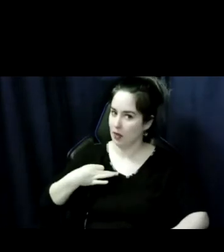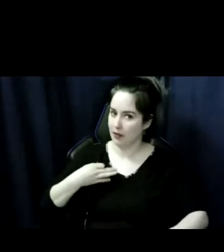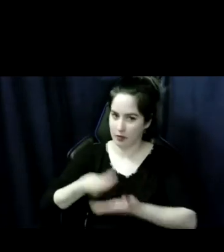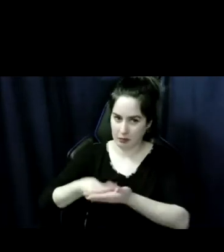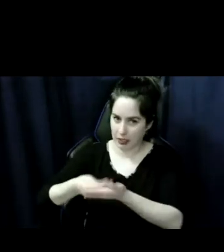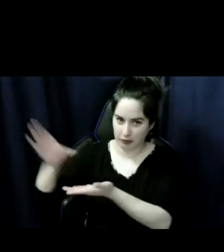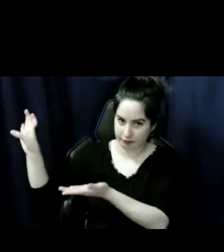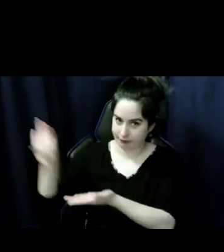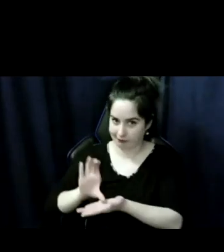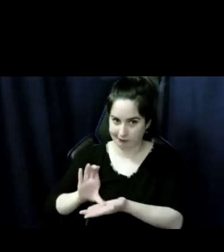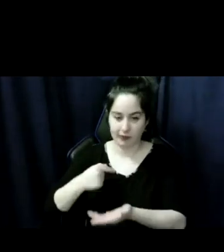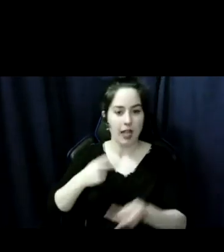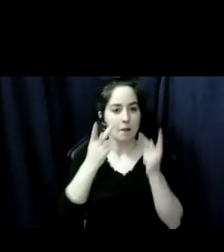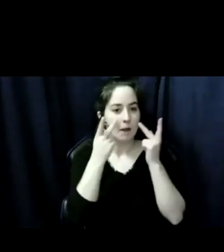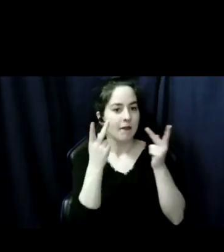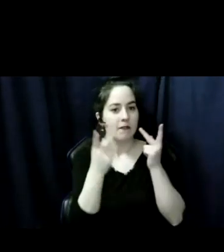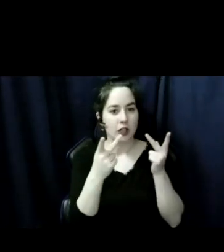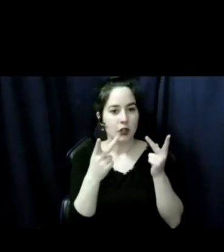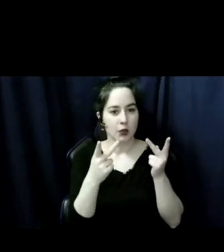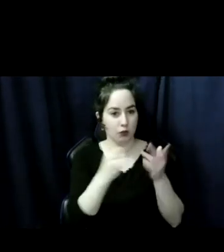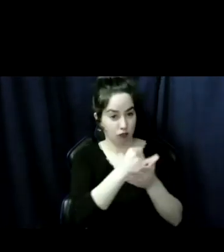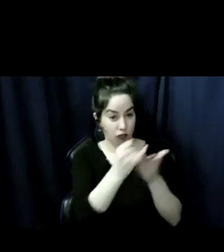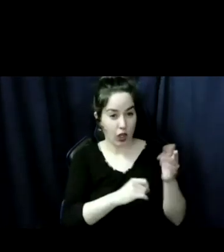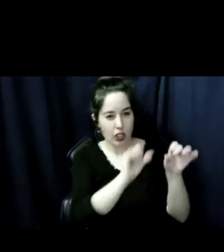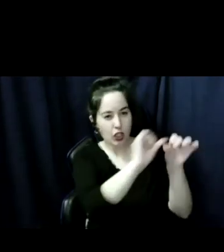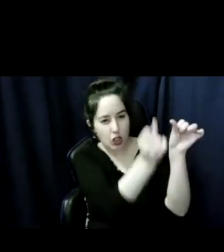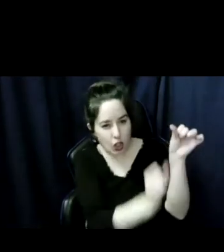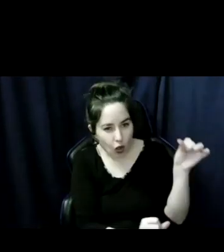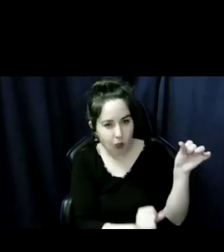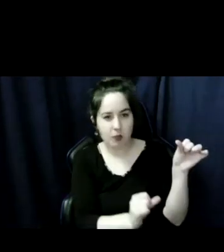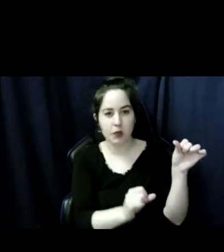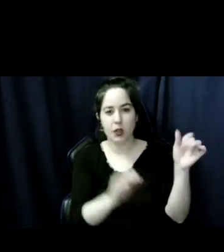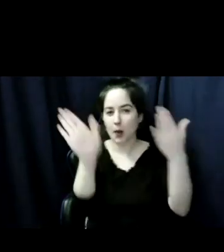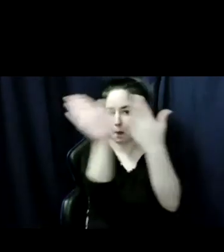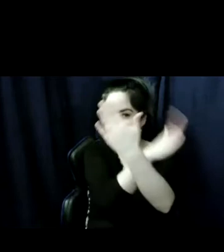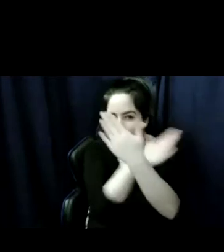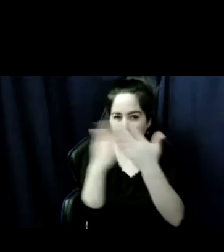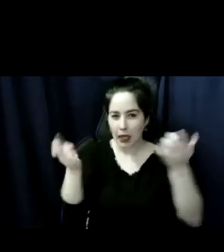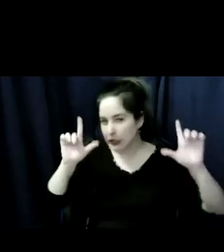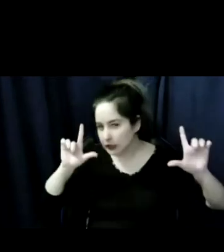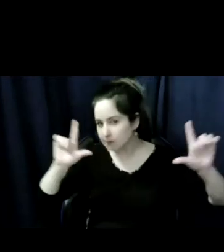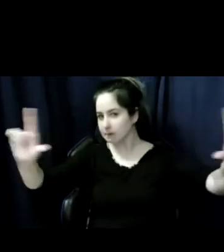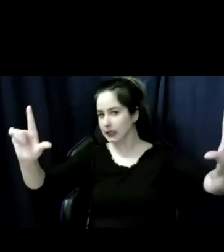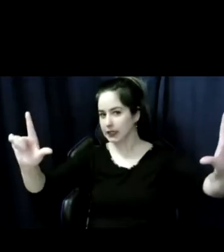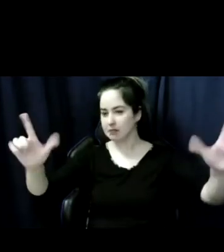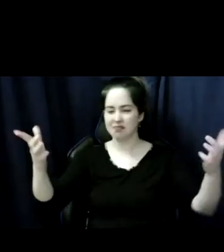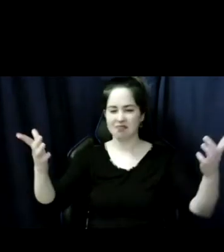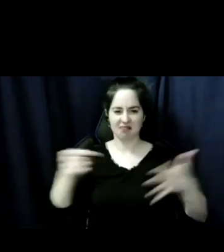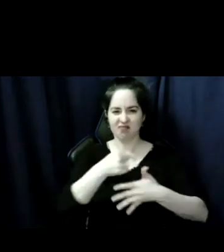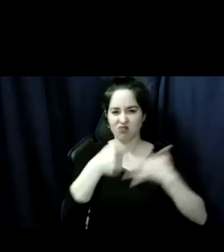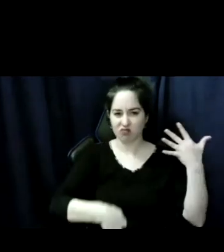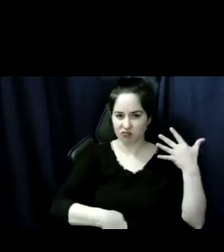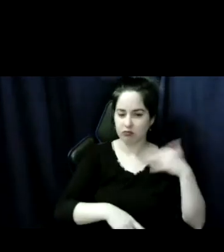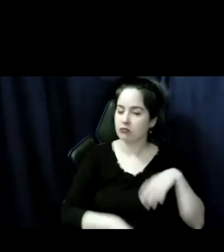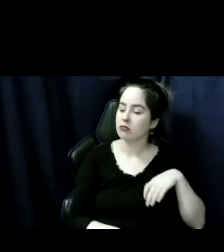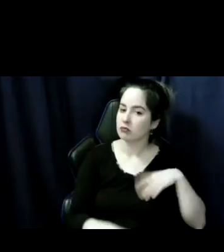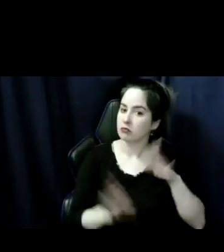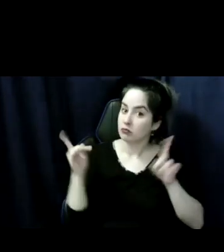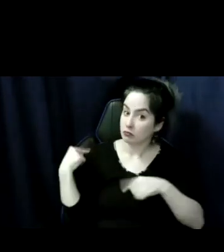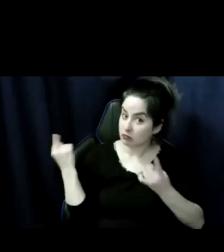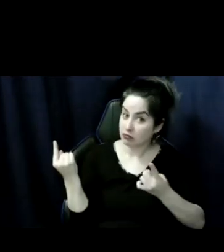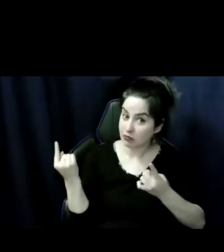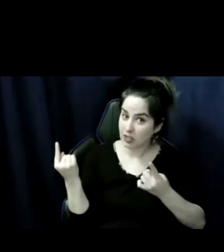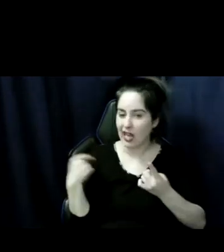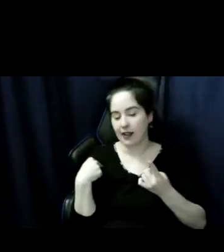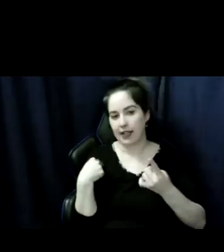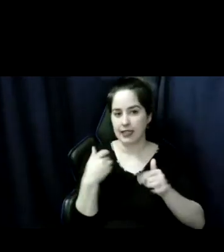visual artist. I do sculptures, murals, all that kind of stuff. And I've always kind of swayed away from